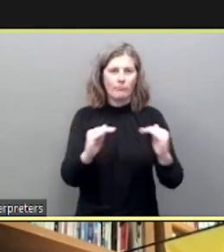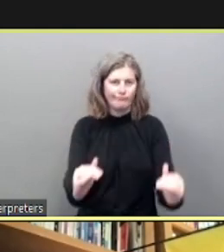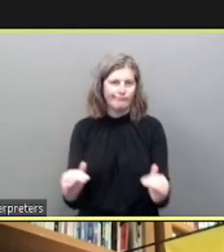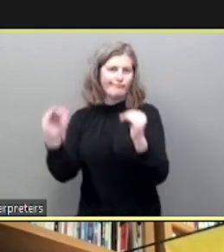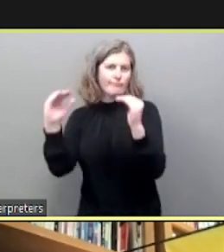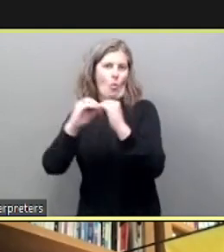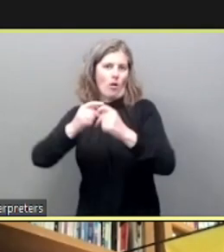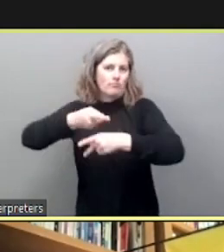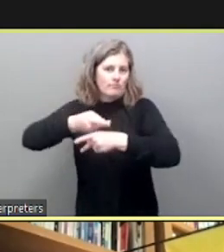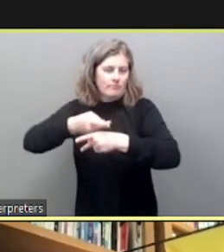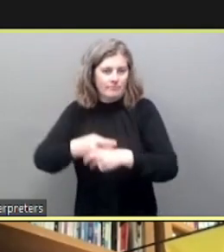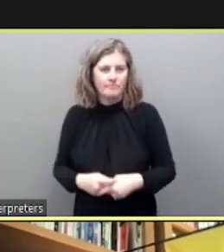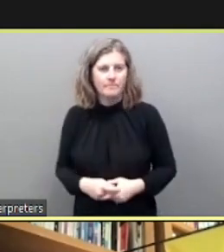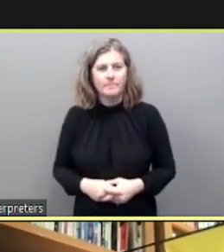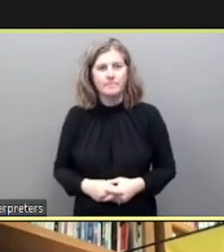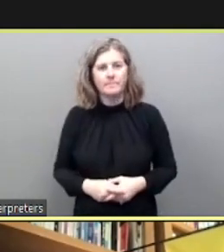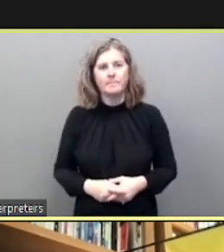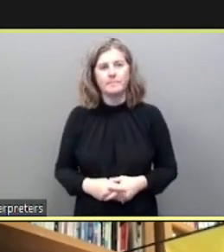please.